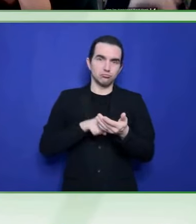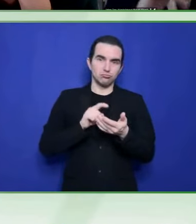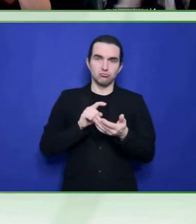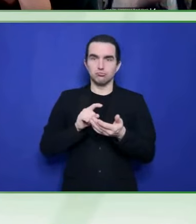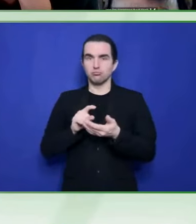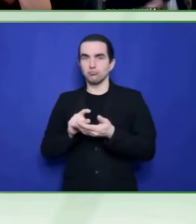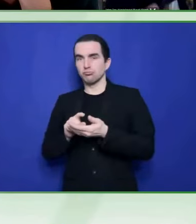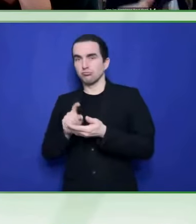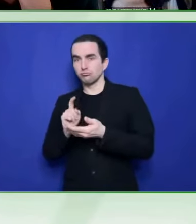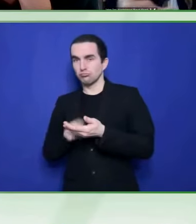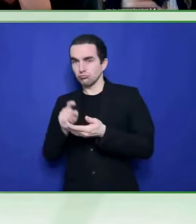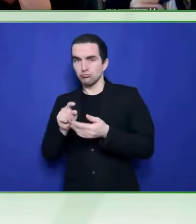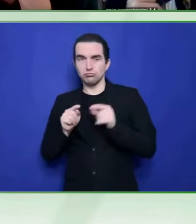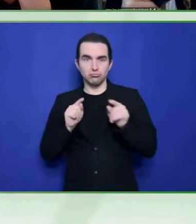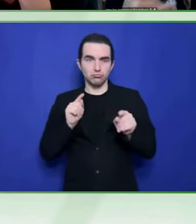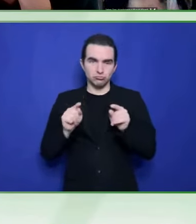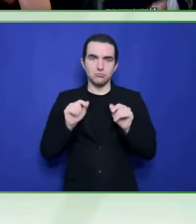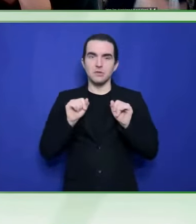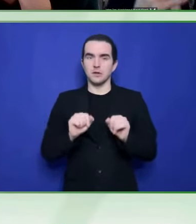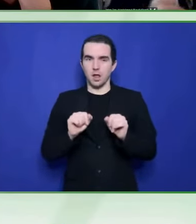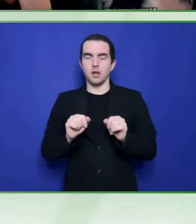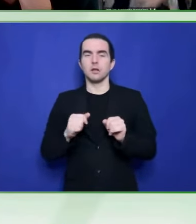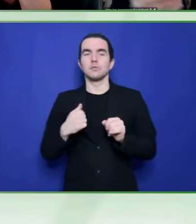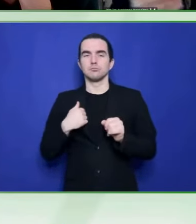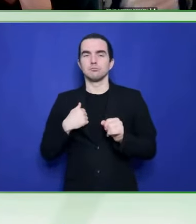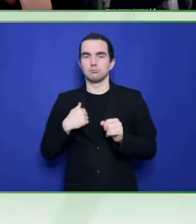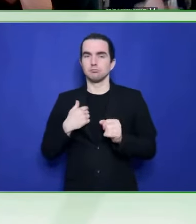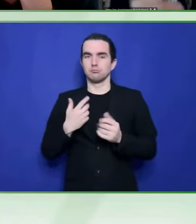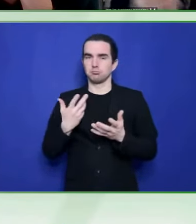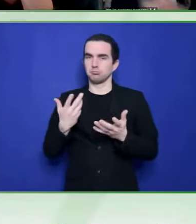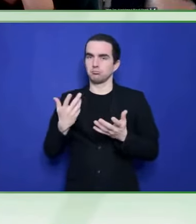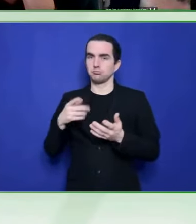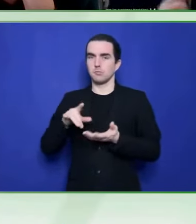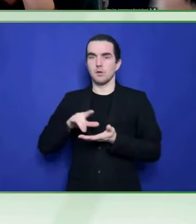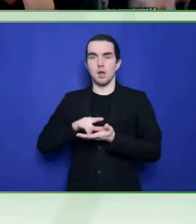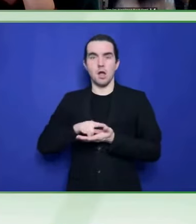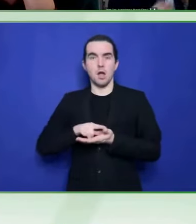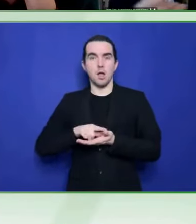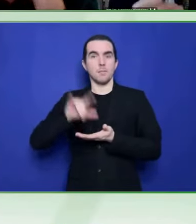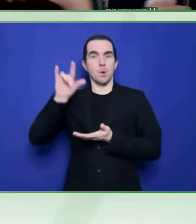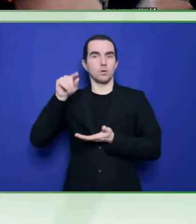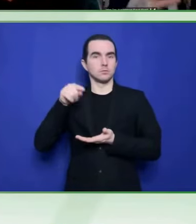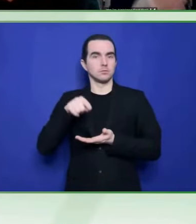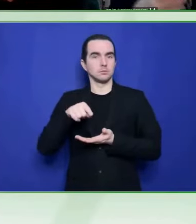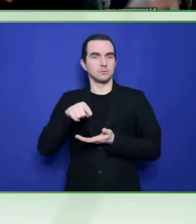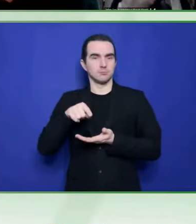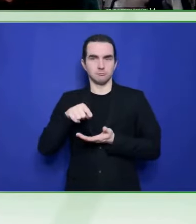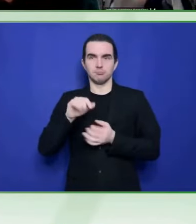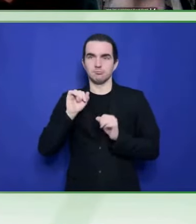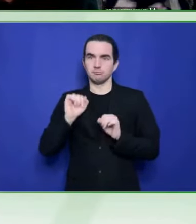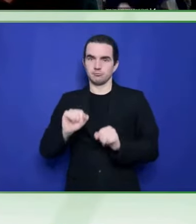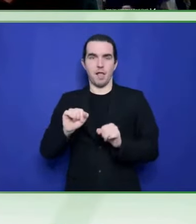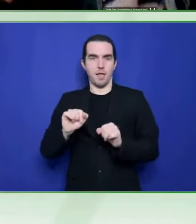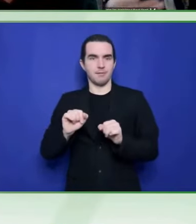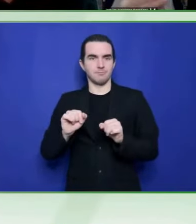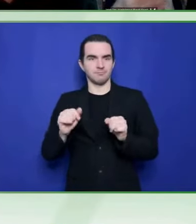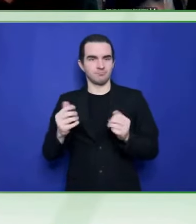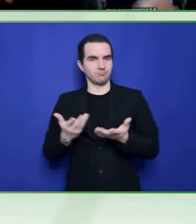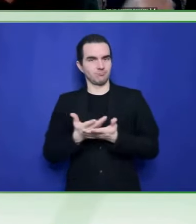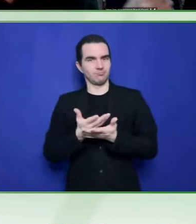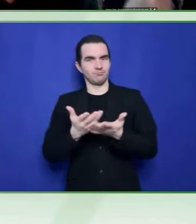events, exhibitions, and competitions on disability awareness